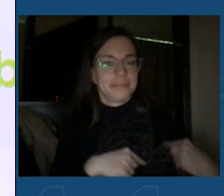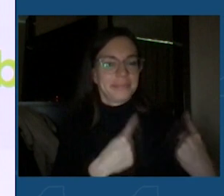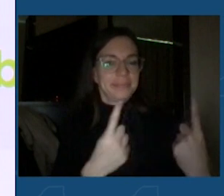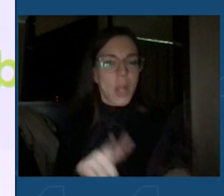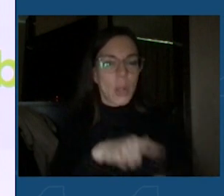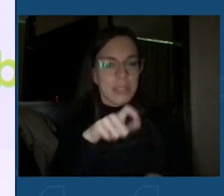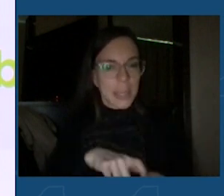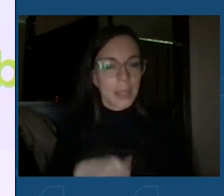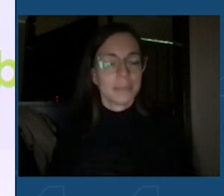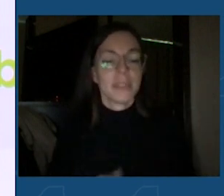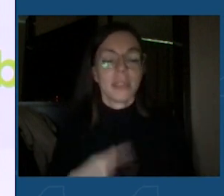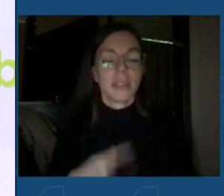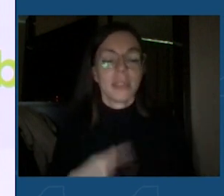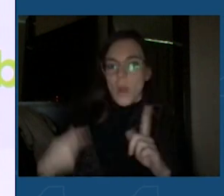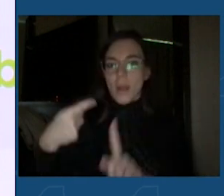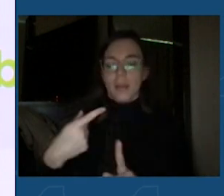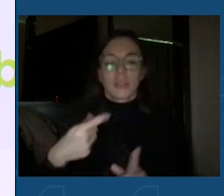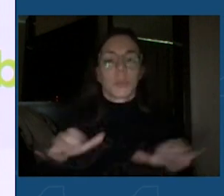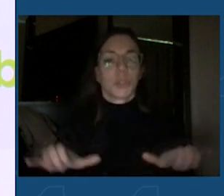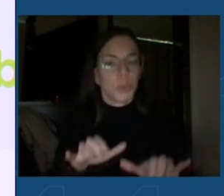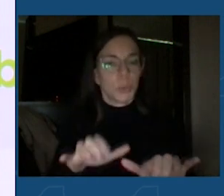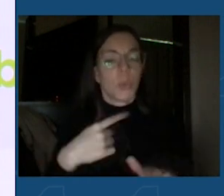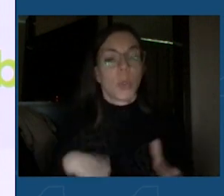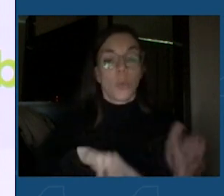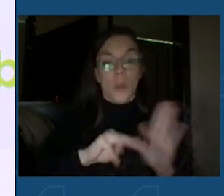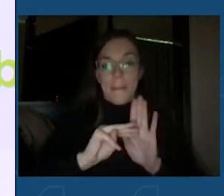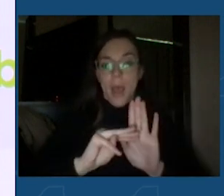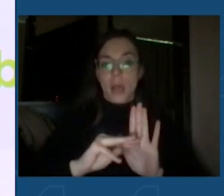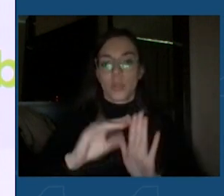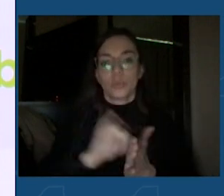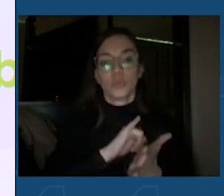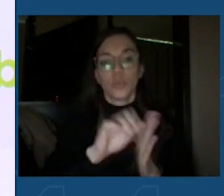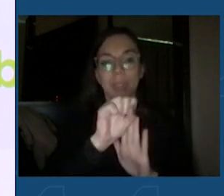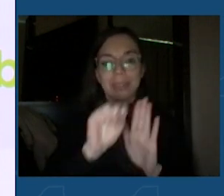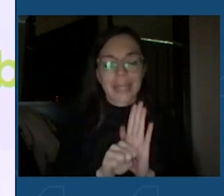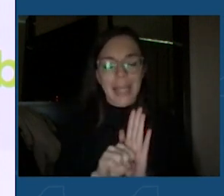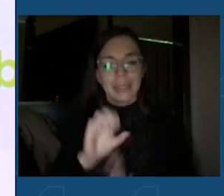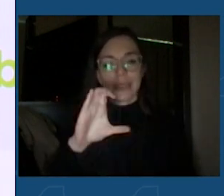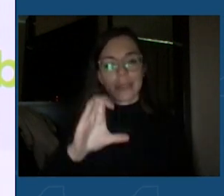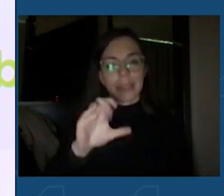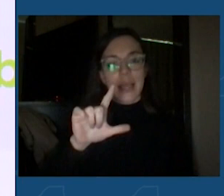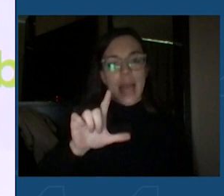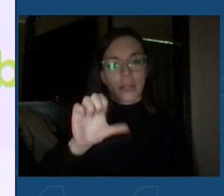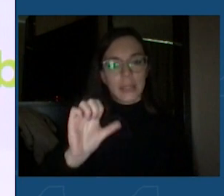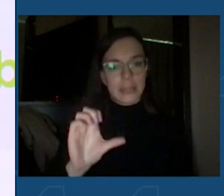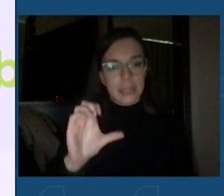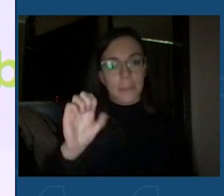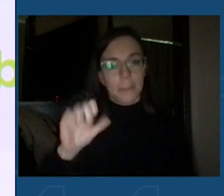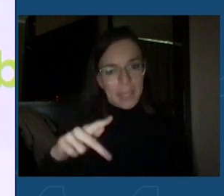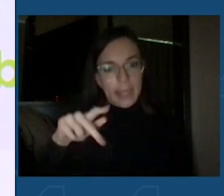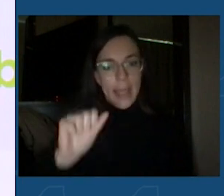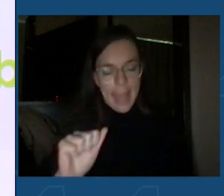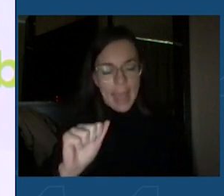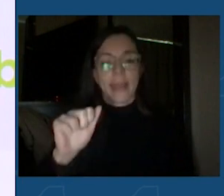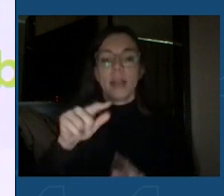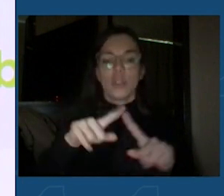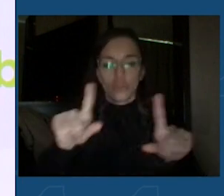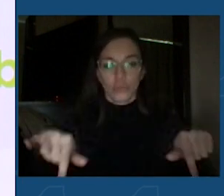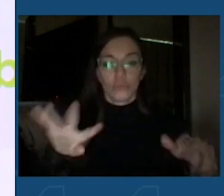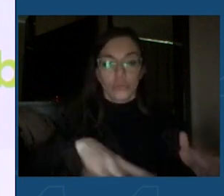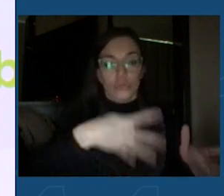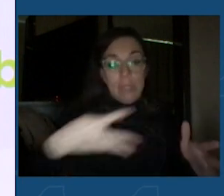What did we do? What was our process? We modeled New York State's CLCPA grid and projected static